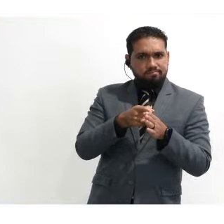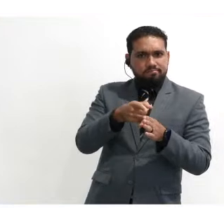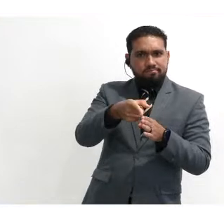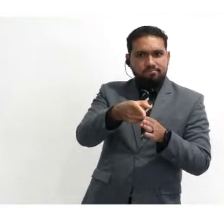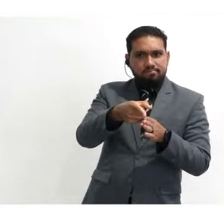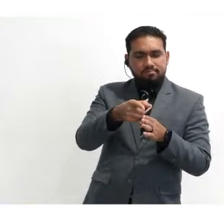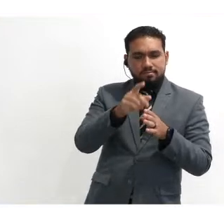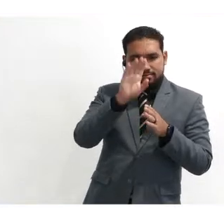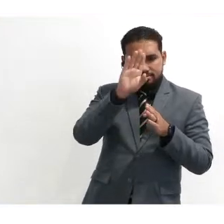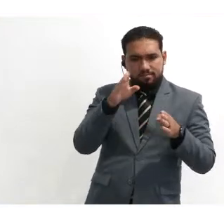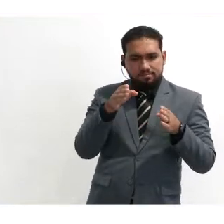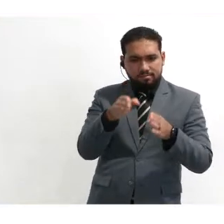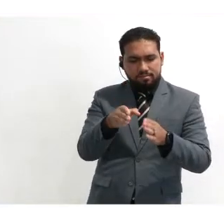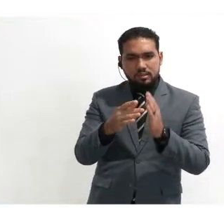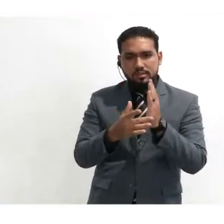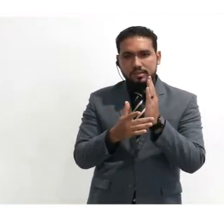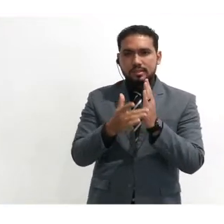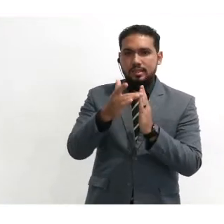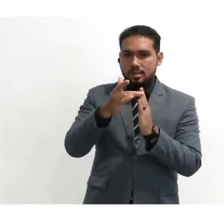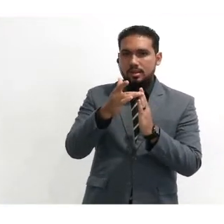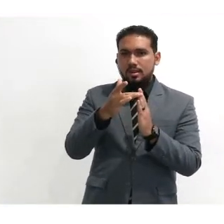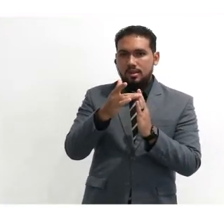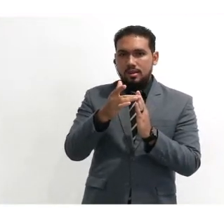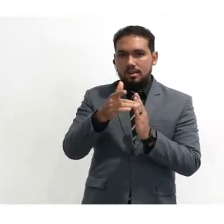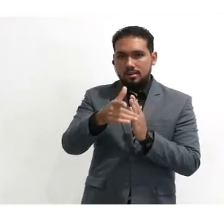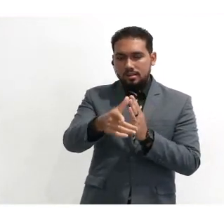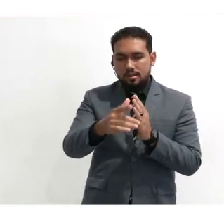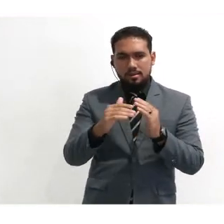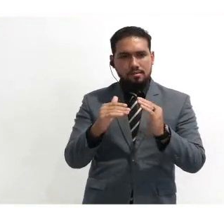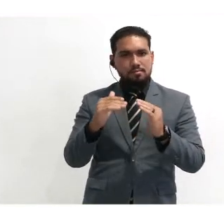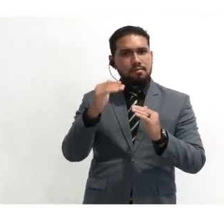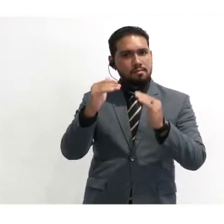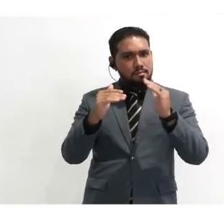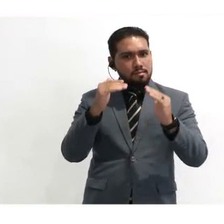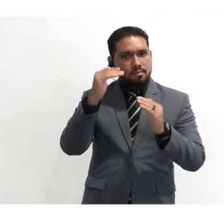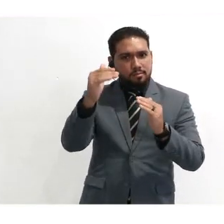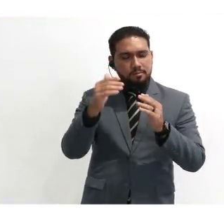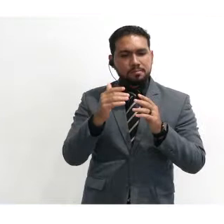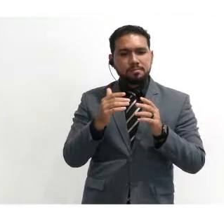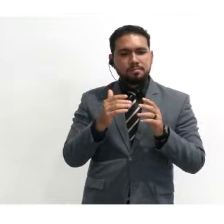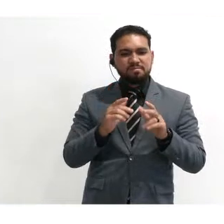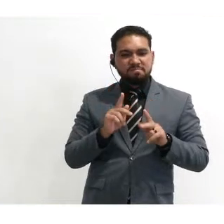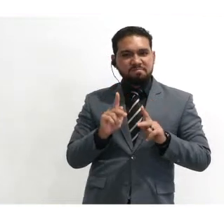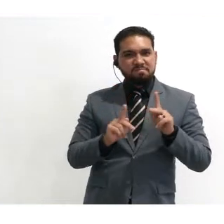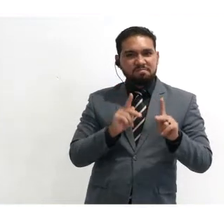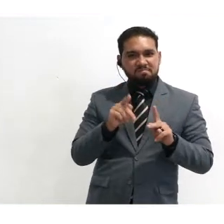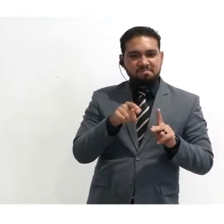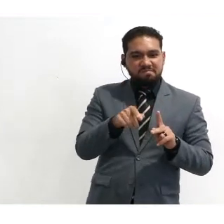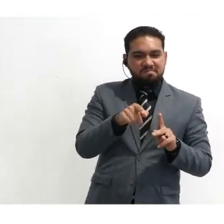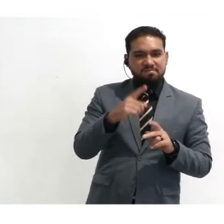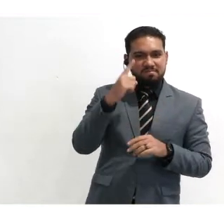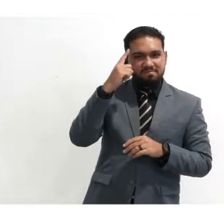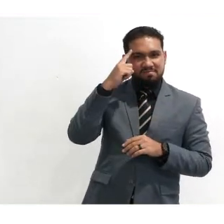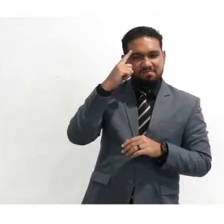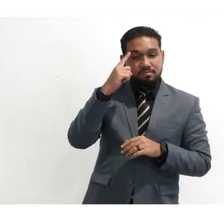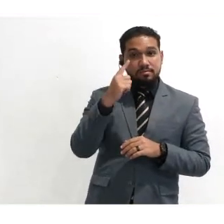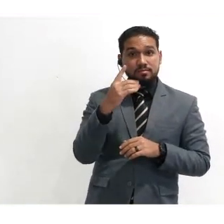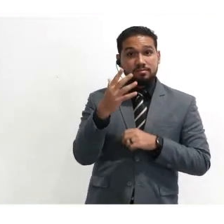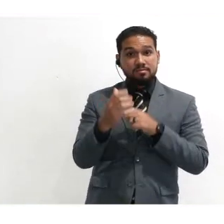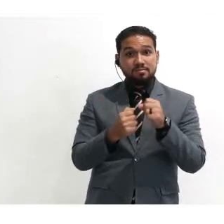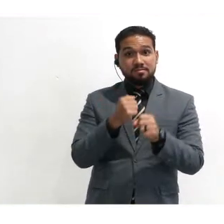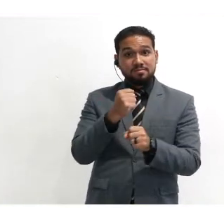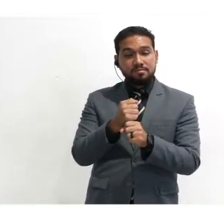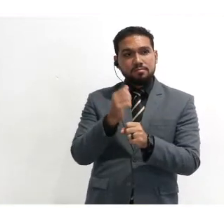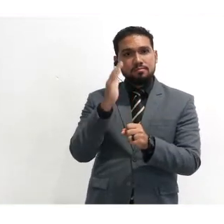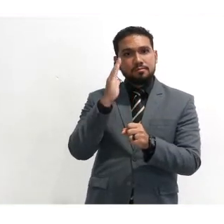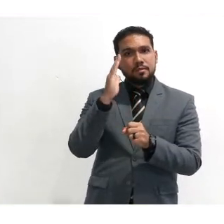very sophisticated kind of guys that are thinking 3 or 5 years down the road, and it's typically people that already have experience